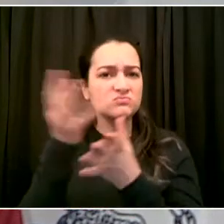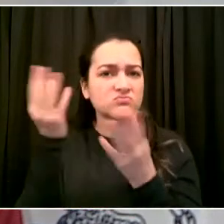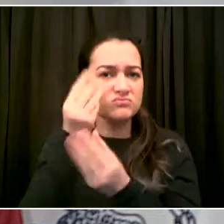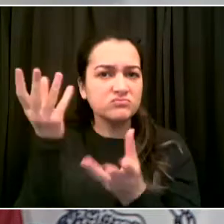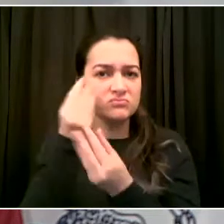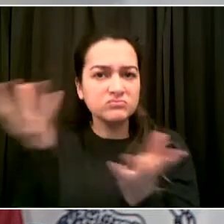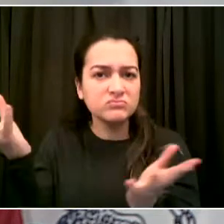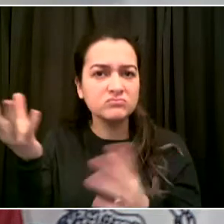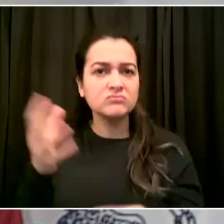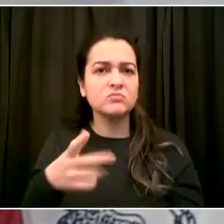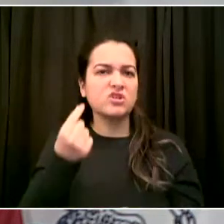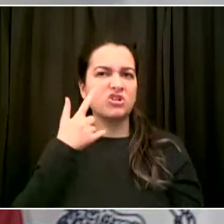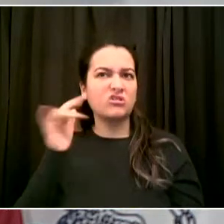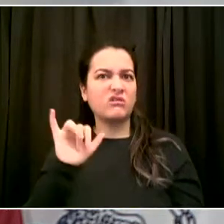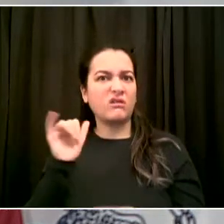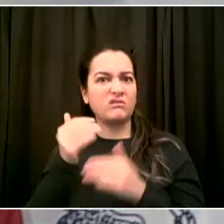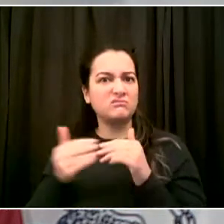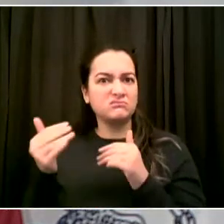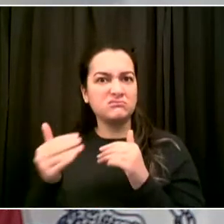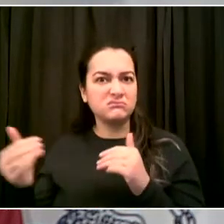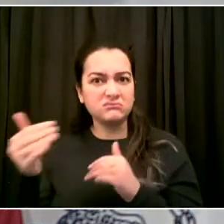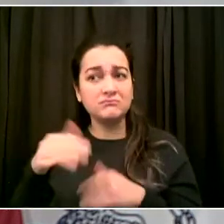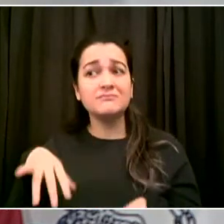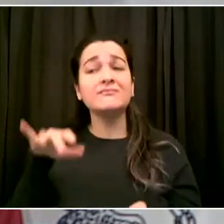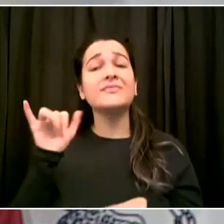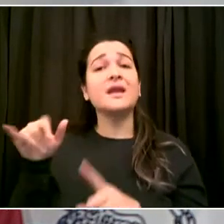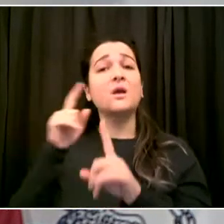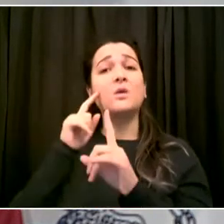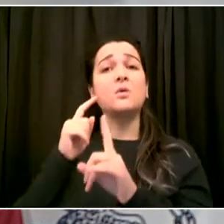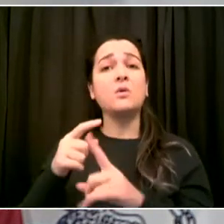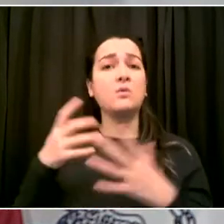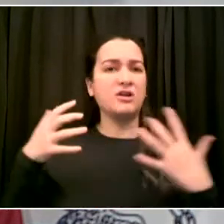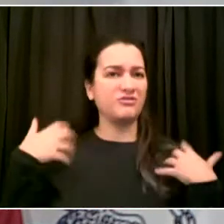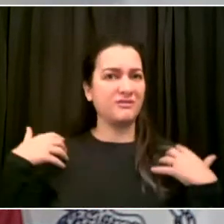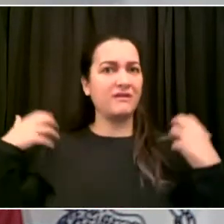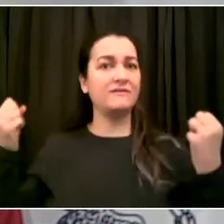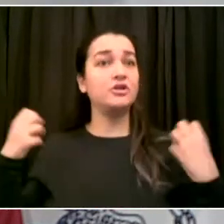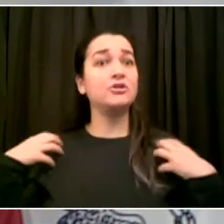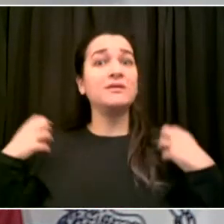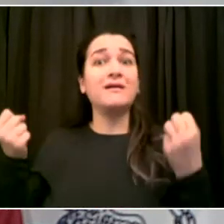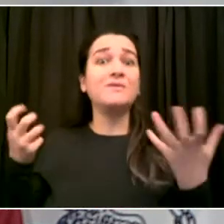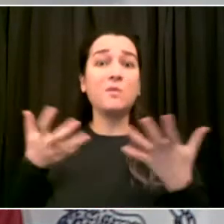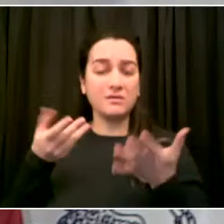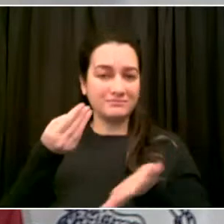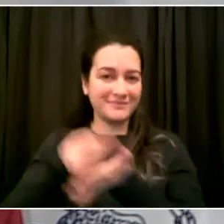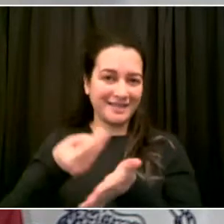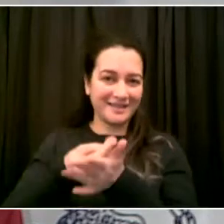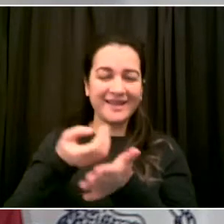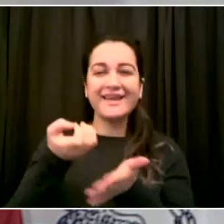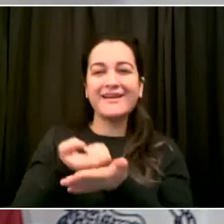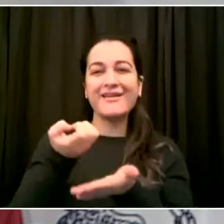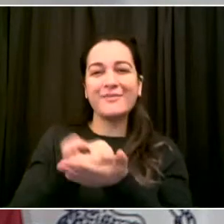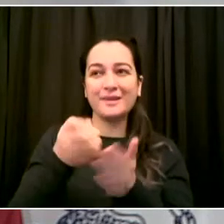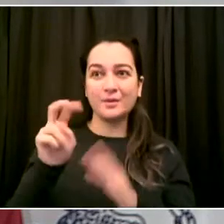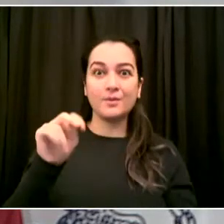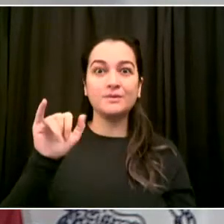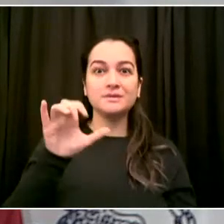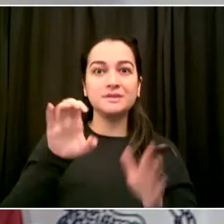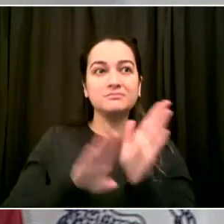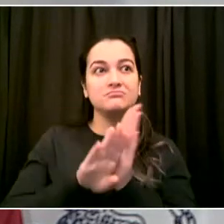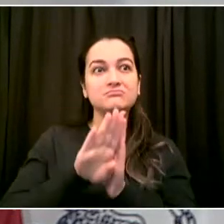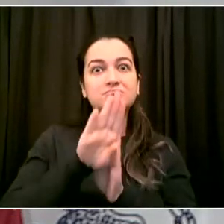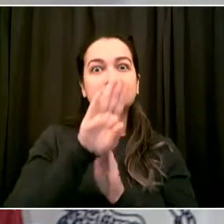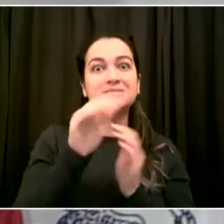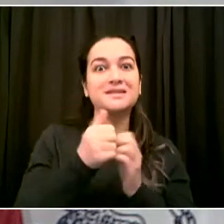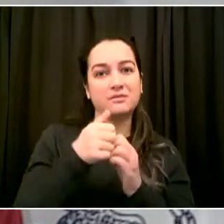got to put it into higher gear. So she'll lead that war room, and she'll start making a series of announcements on additional steps in recovery